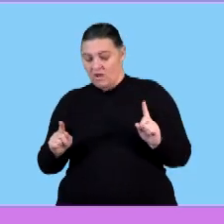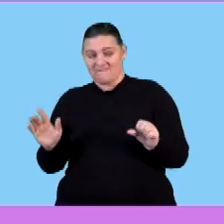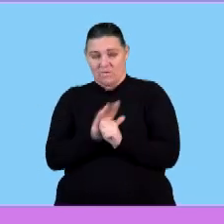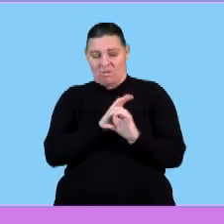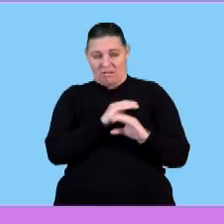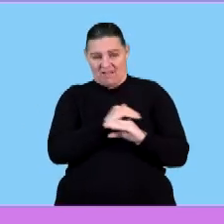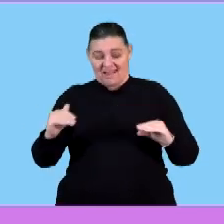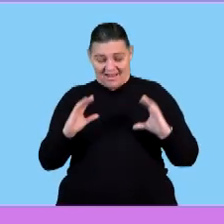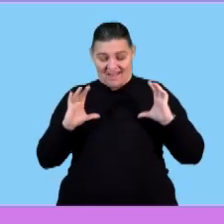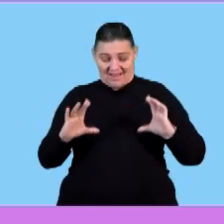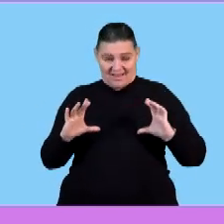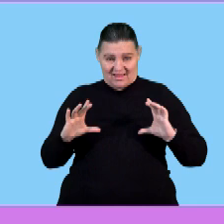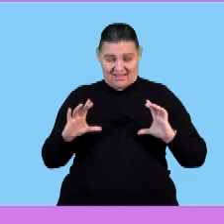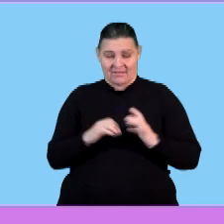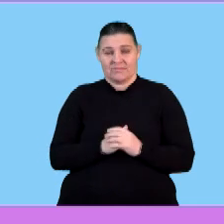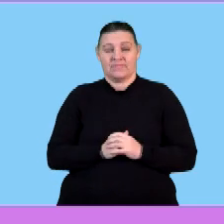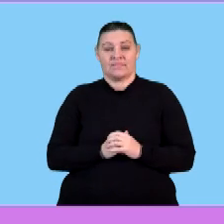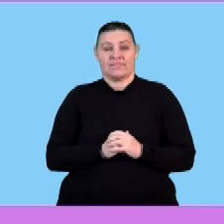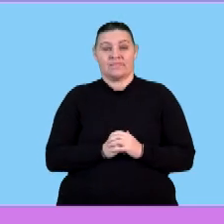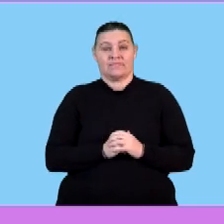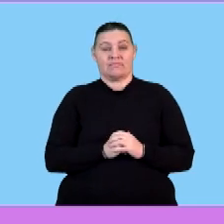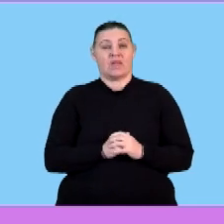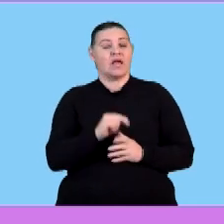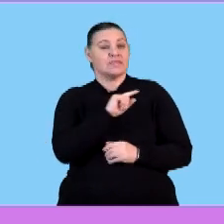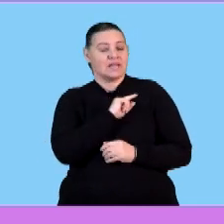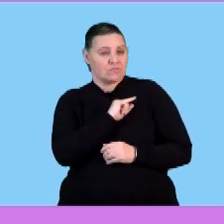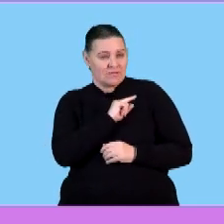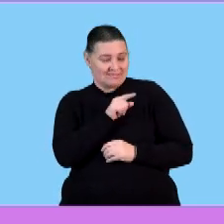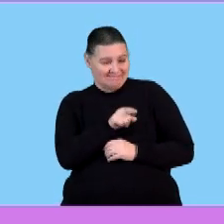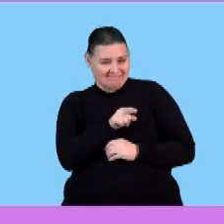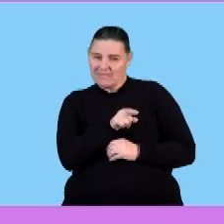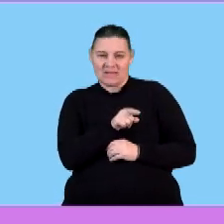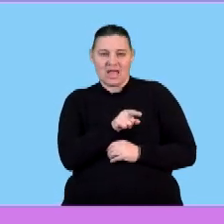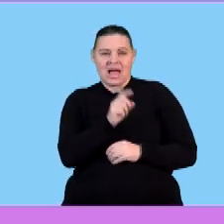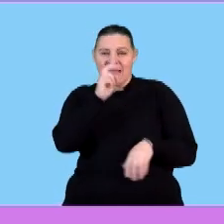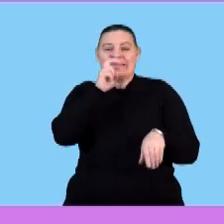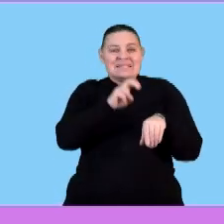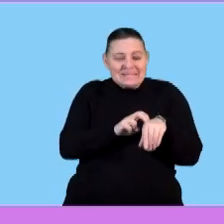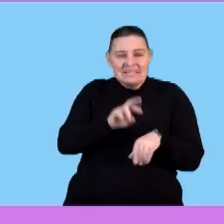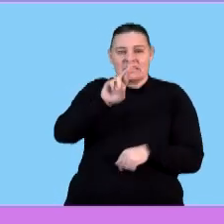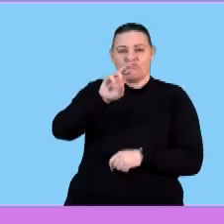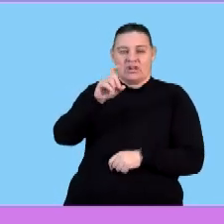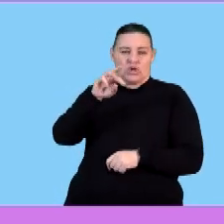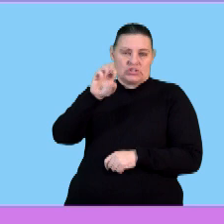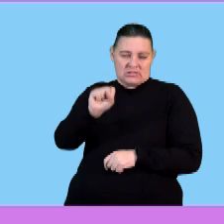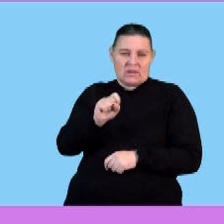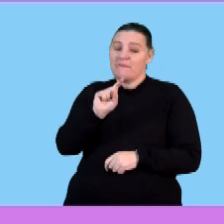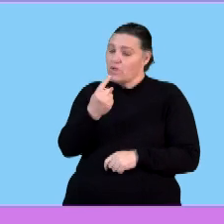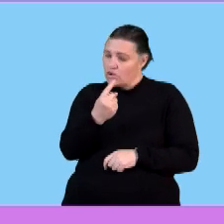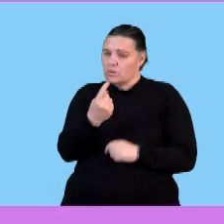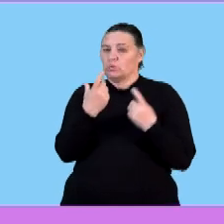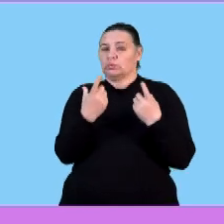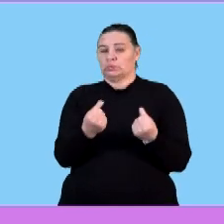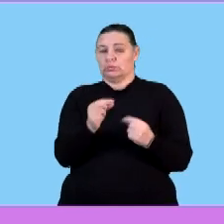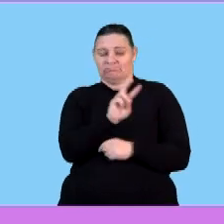of the circumference to the other part of the circumference. So that's my diameter. I really need the radius. So the first thing I've got to do